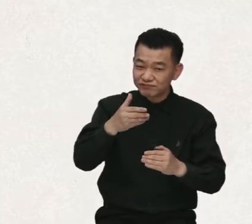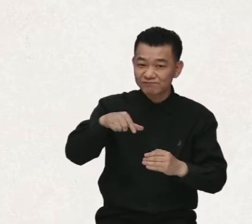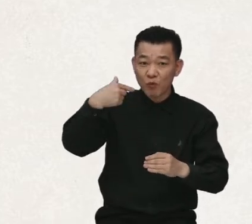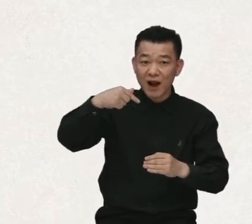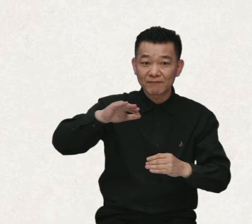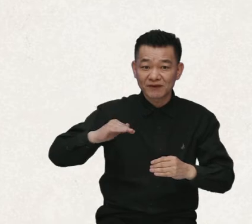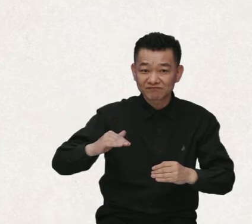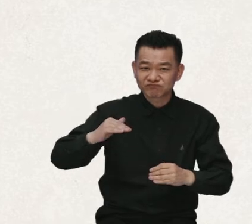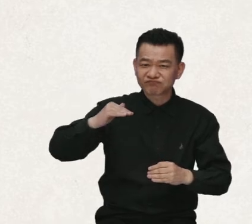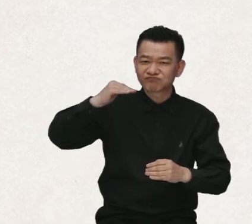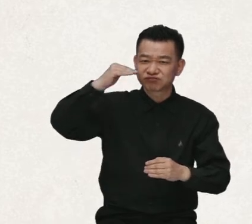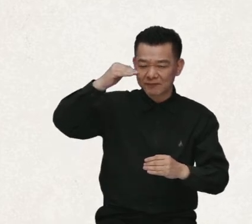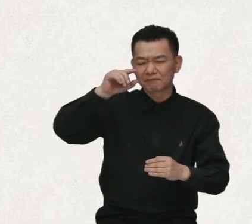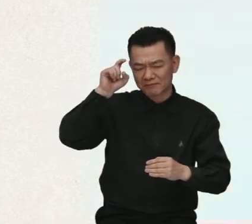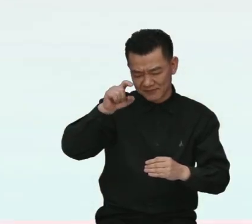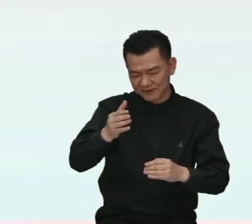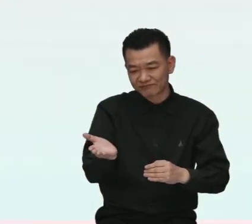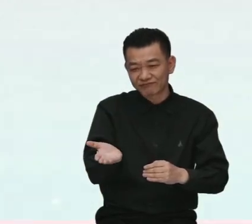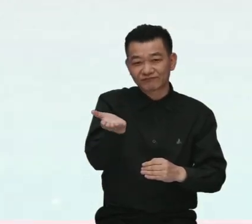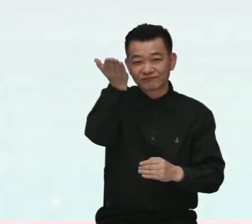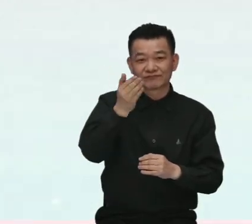to ensure this right.